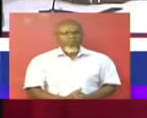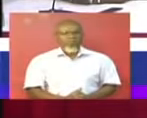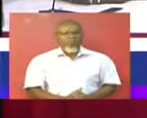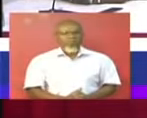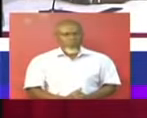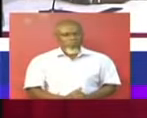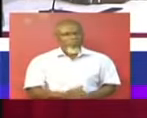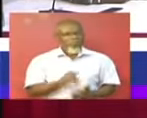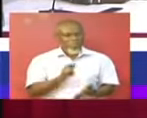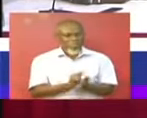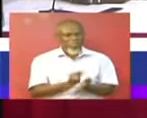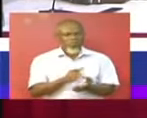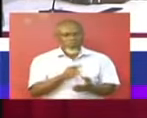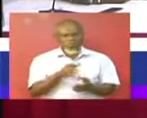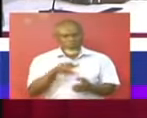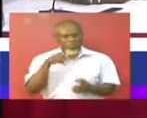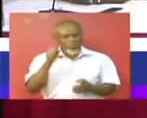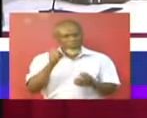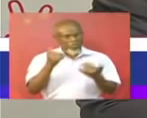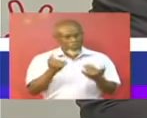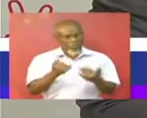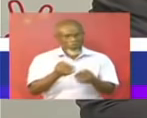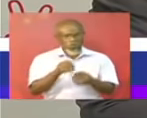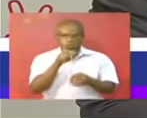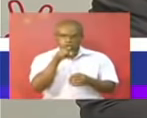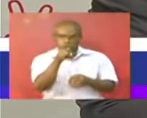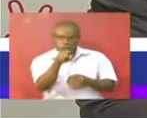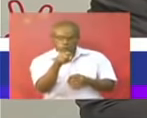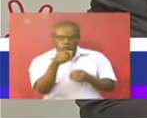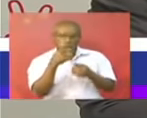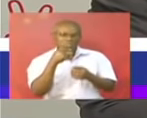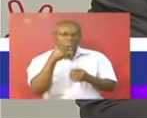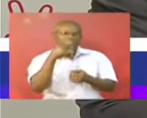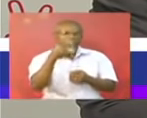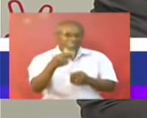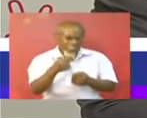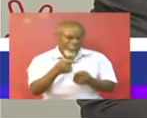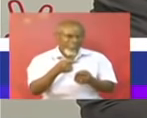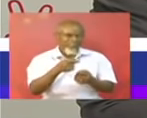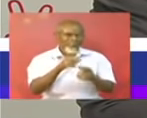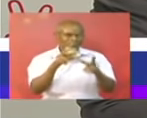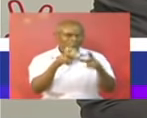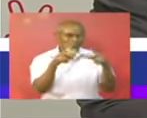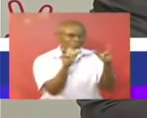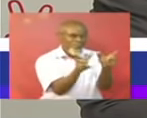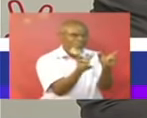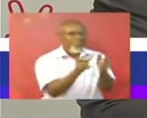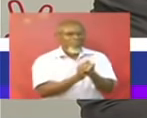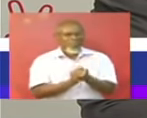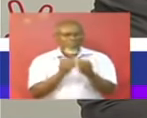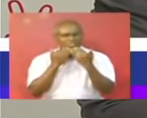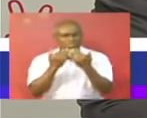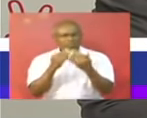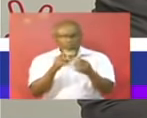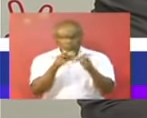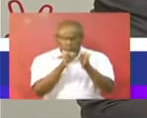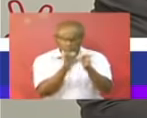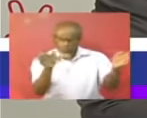That was our You Speak segment. I want to thank the public for posing these very